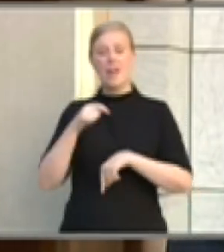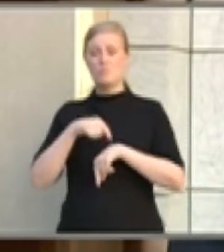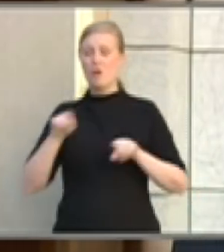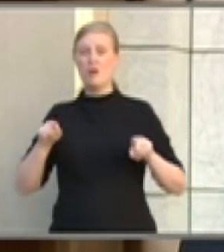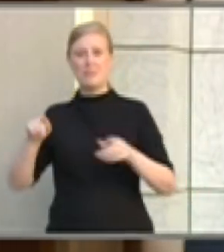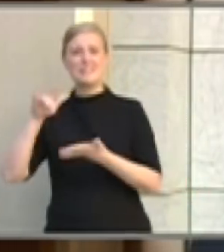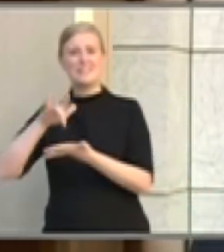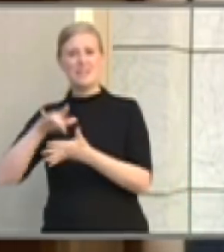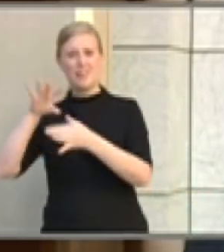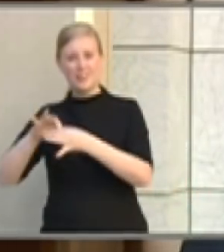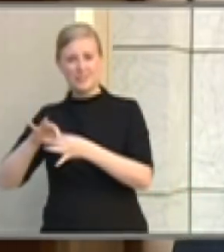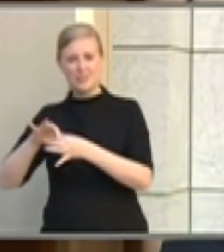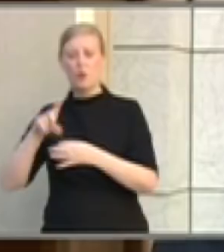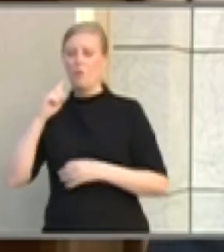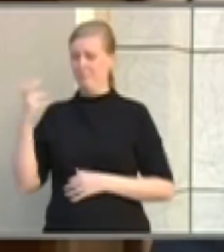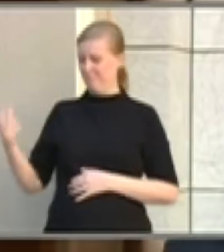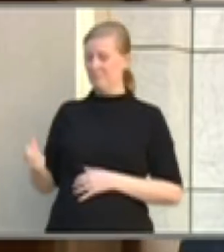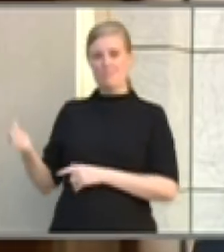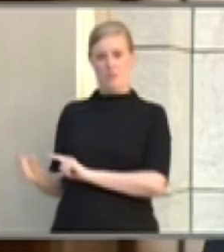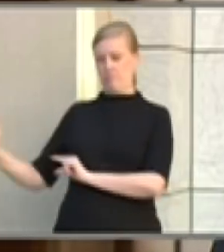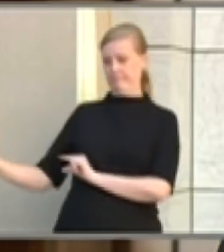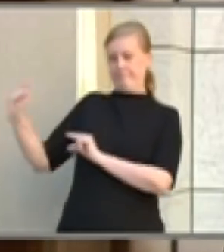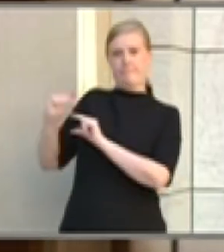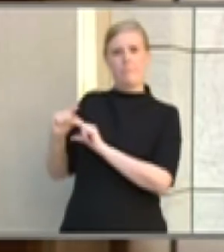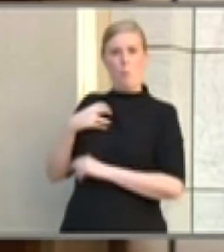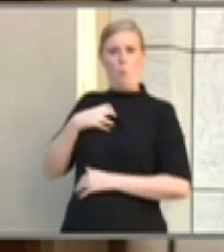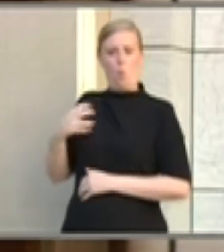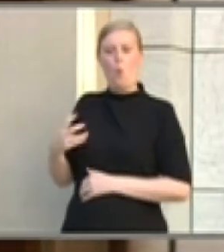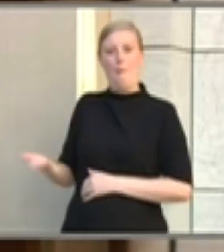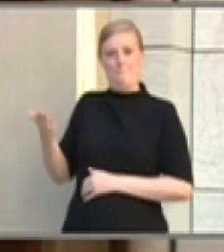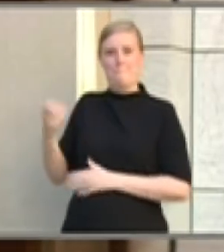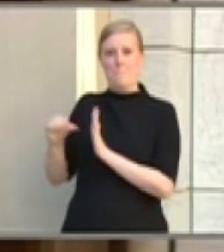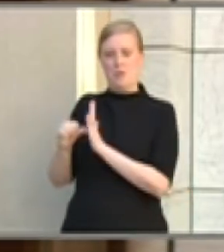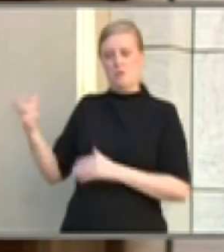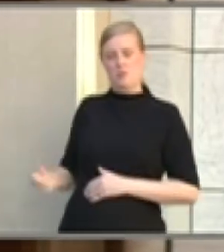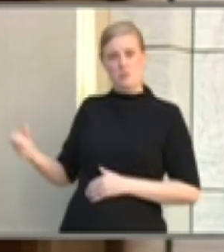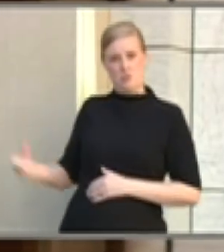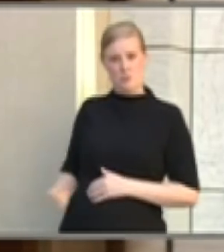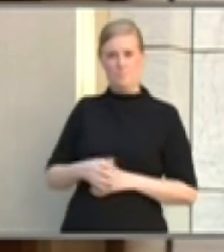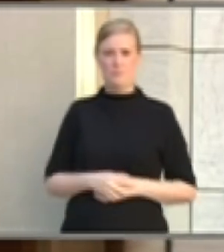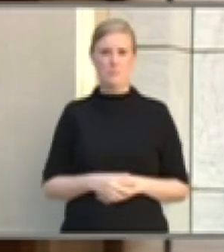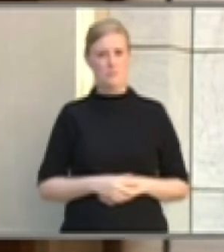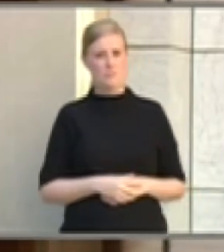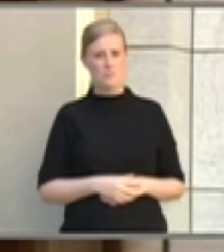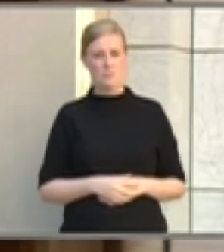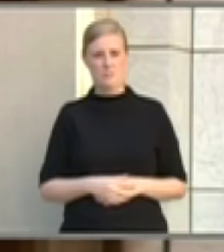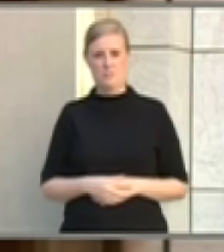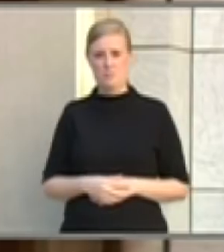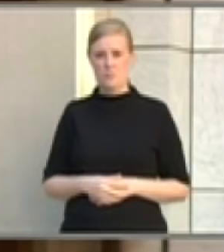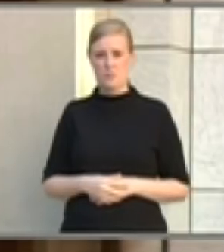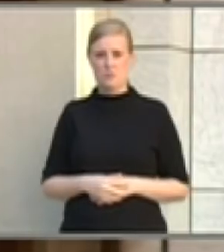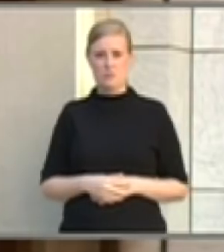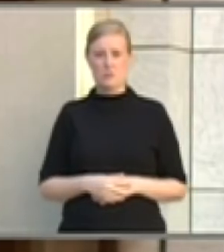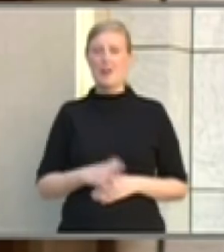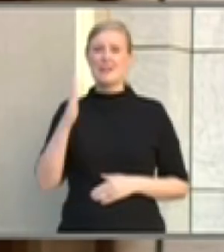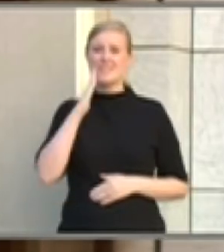supports. Our JobKeeper plan sees every Australian worker the same way, no matter what